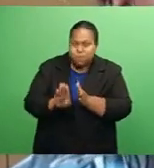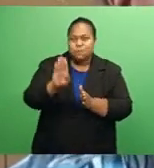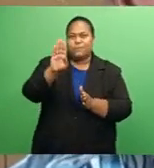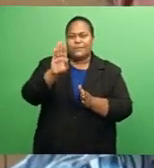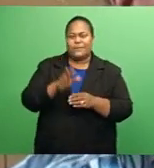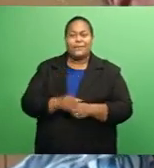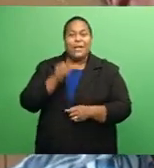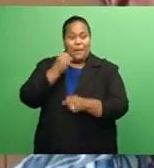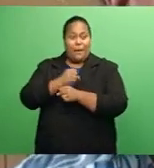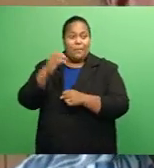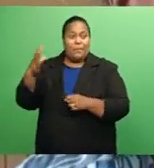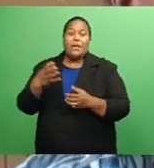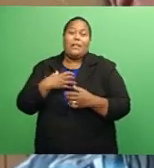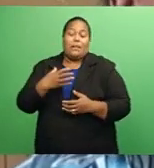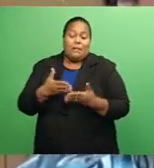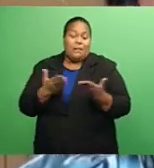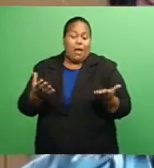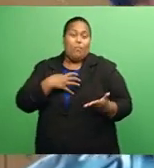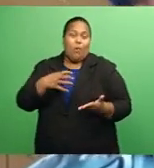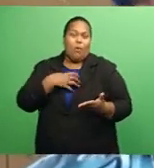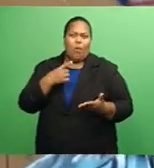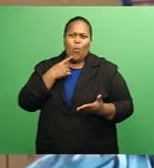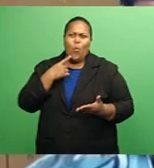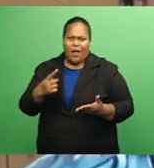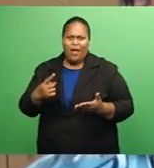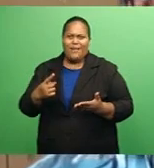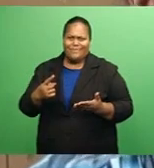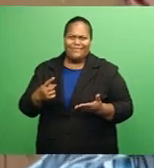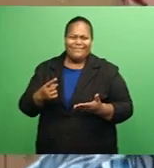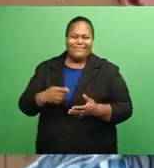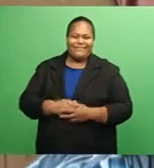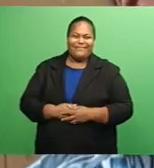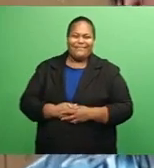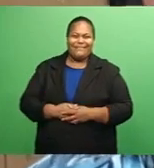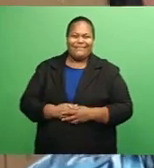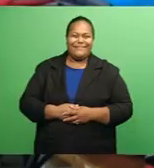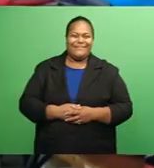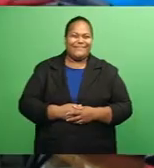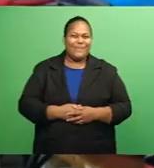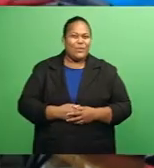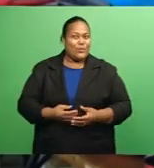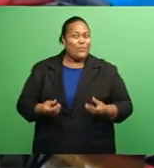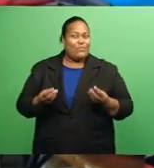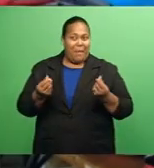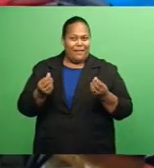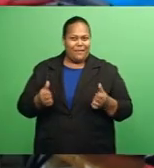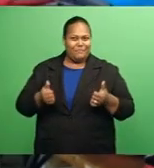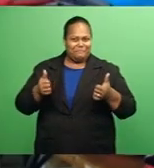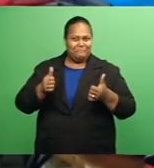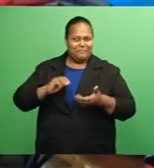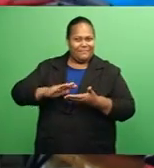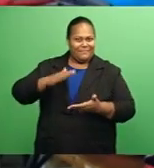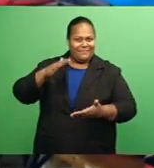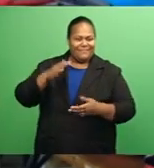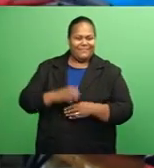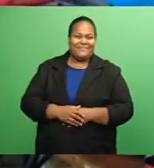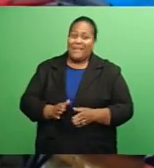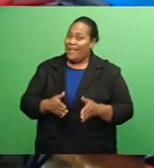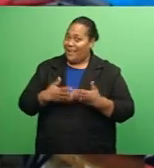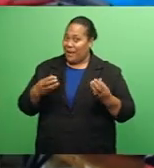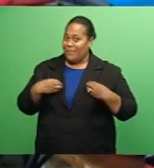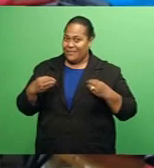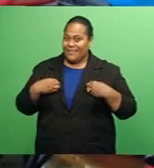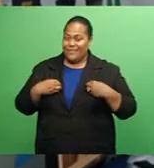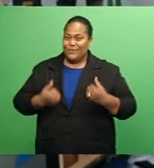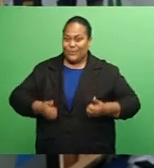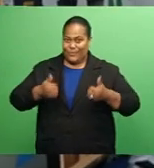orders, more overtime, and our rate is good, and we're getting more money. The industry has been booming in the last few